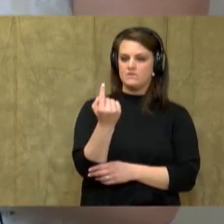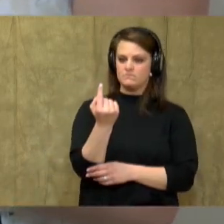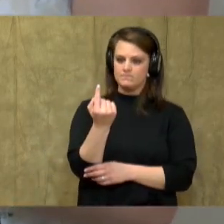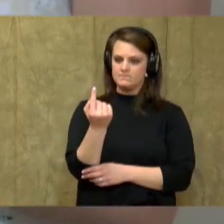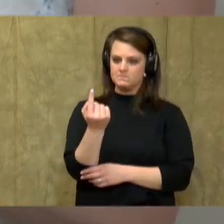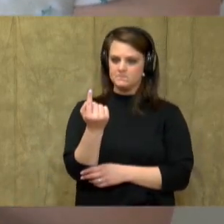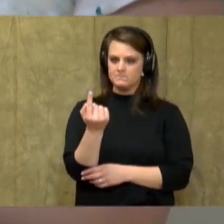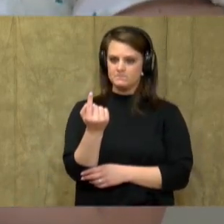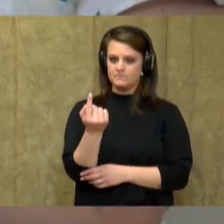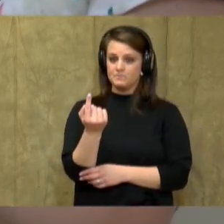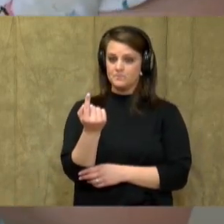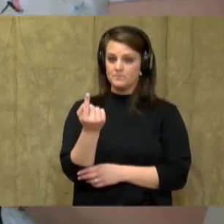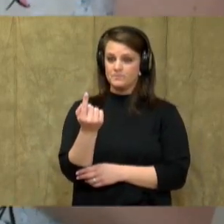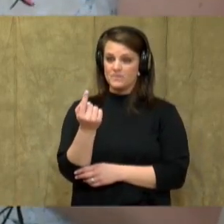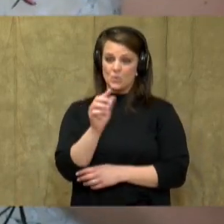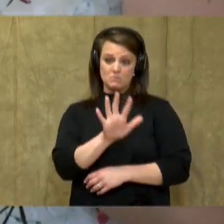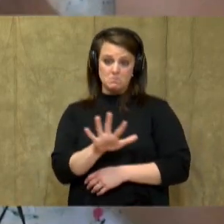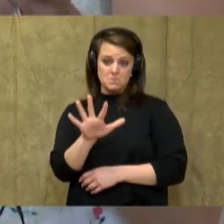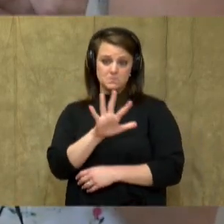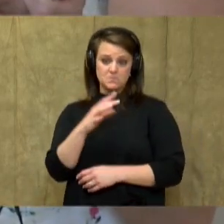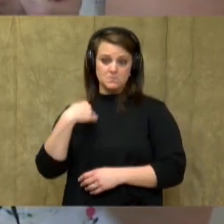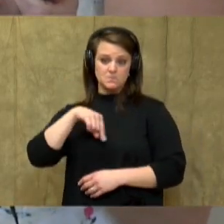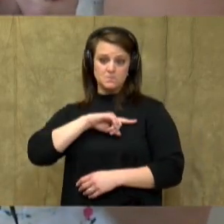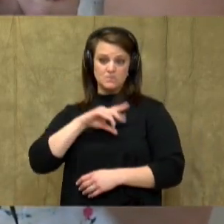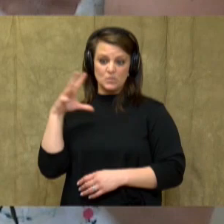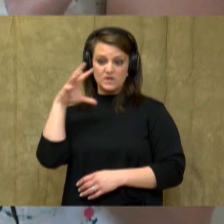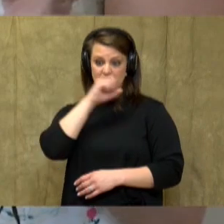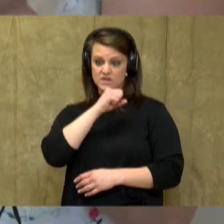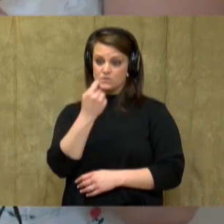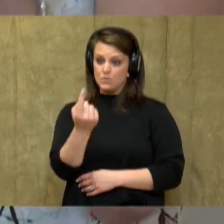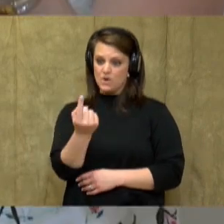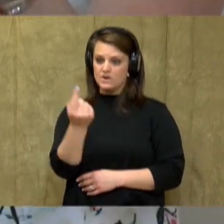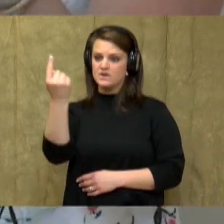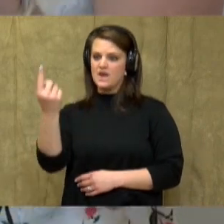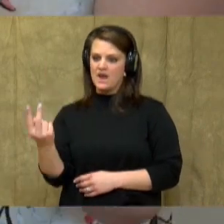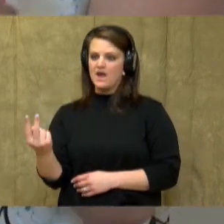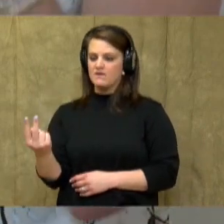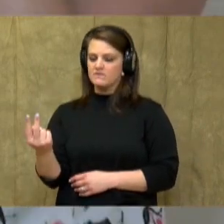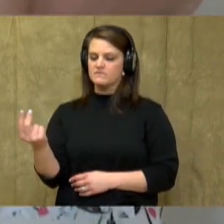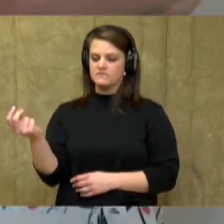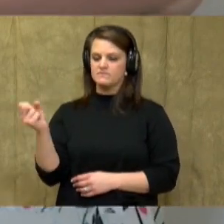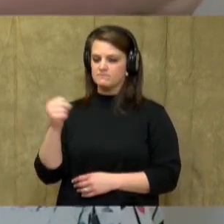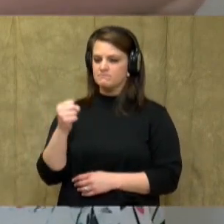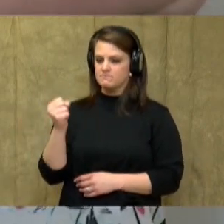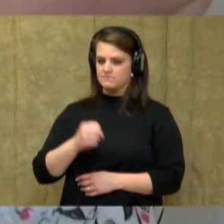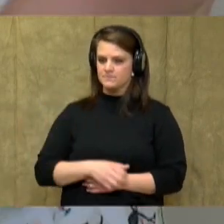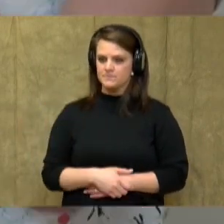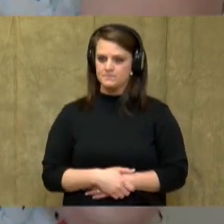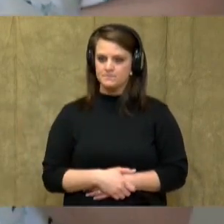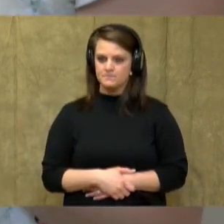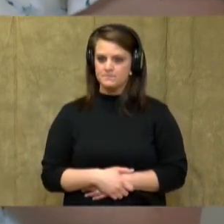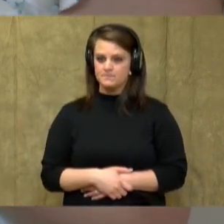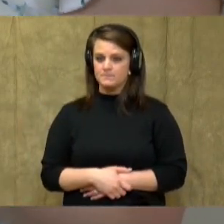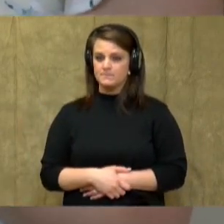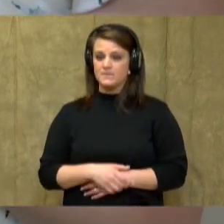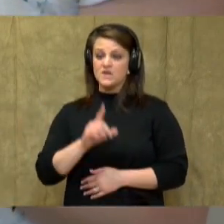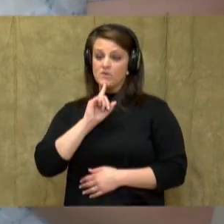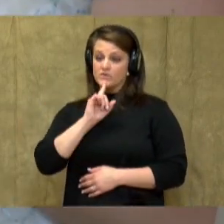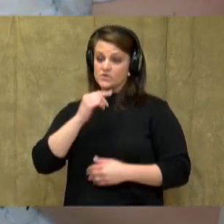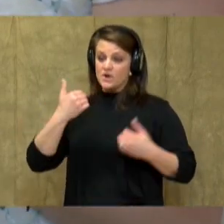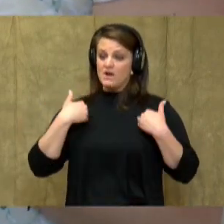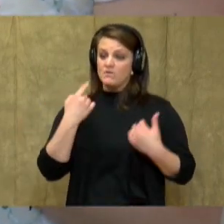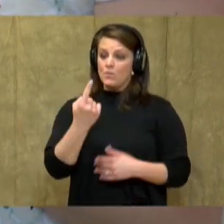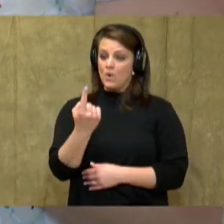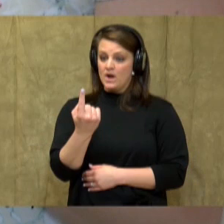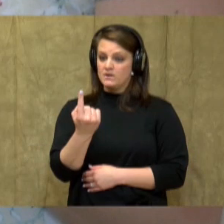whole. Well, is that our estimate? Our estimate said we'd have 1.5, a little over 1.5. So yeah, I for sure have